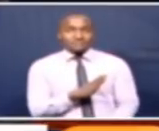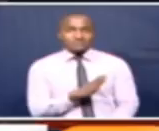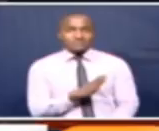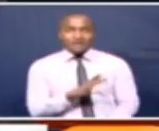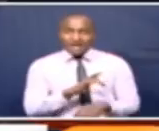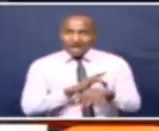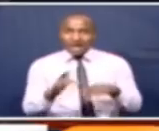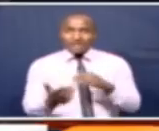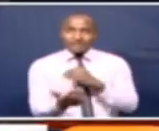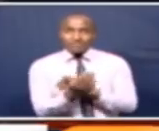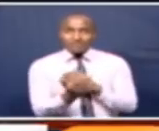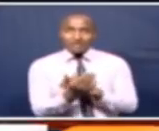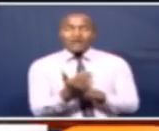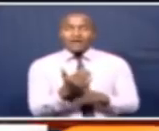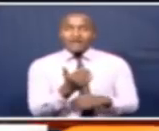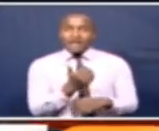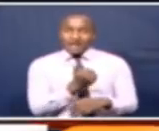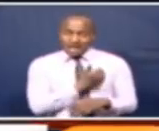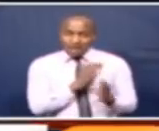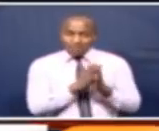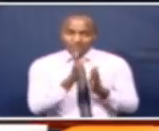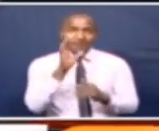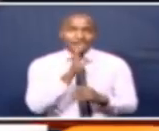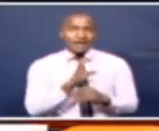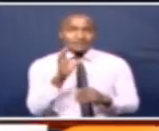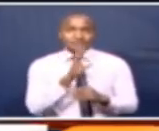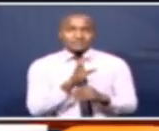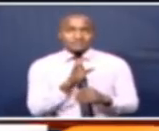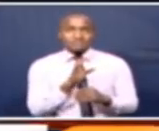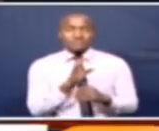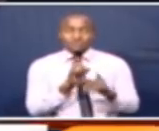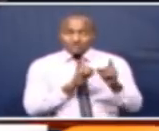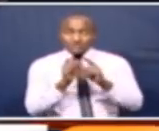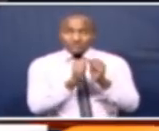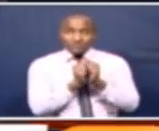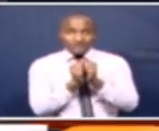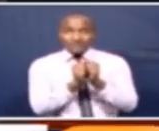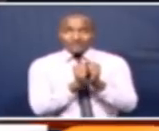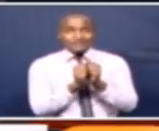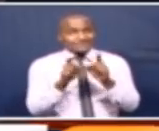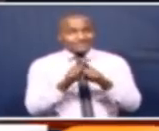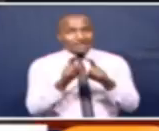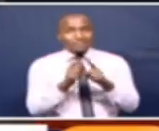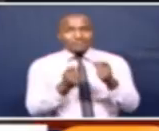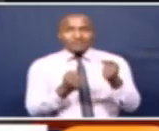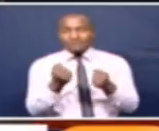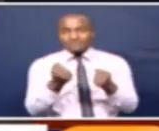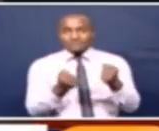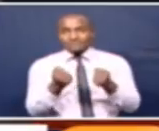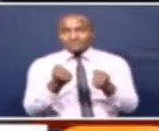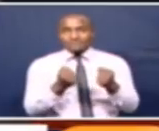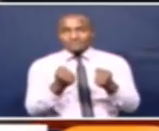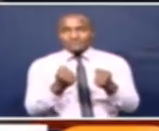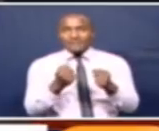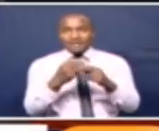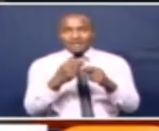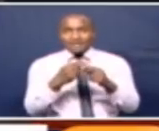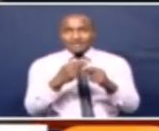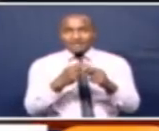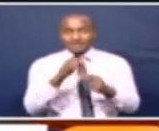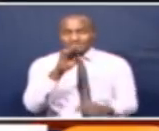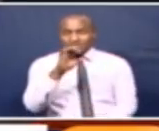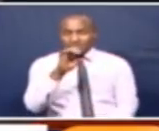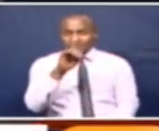very early in the morning, Golda lived with her cousin, the one they were traveling with in the same vehicle. Mm-hmm. Cousin by the name